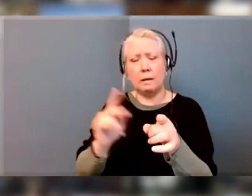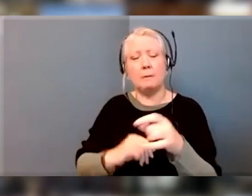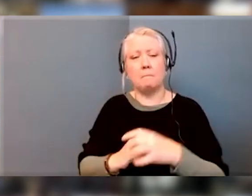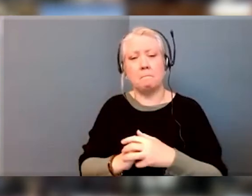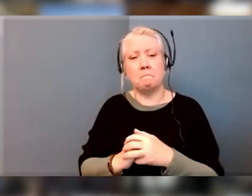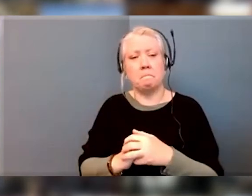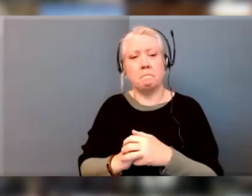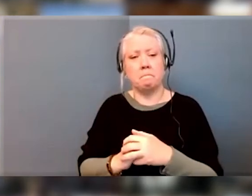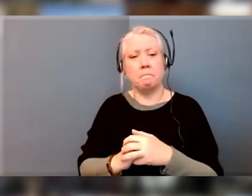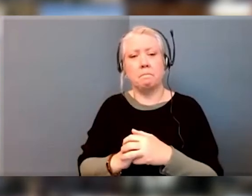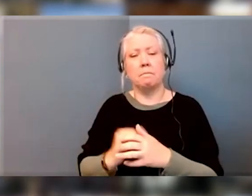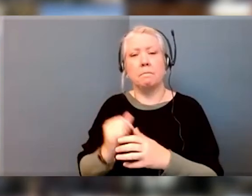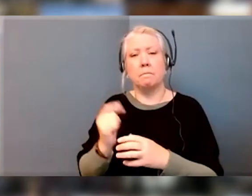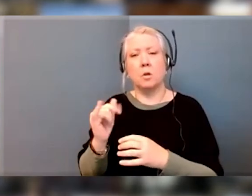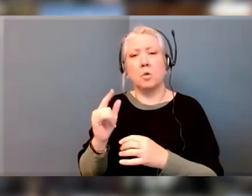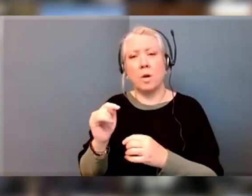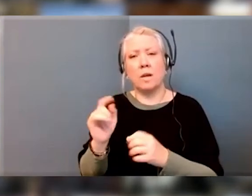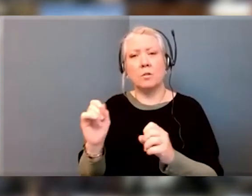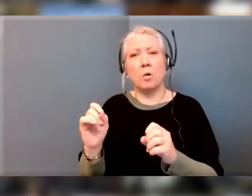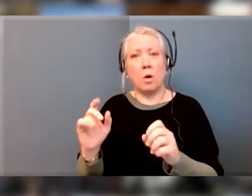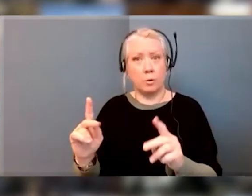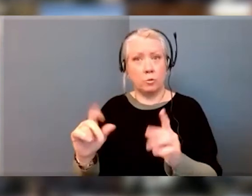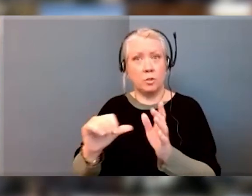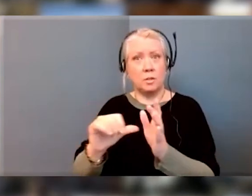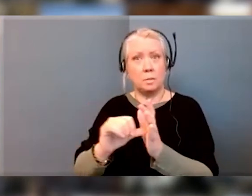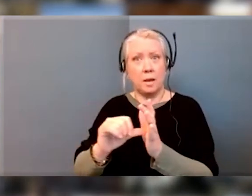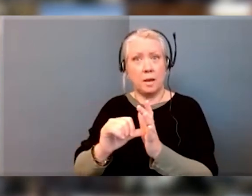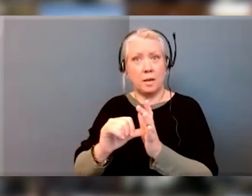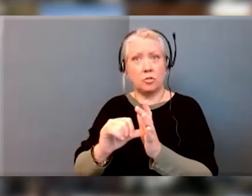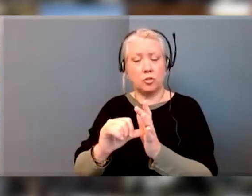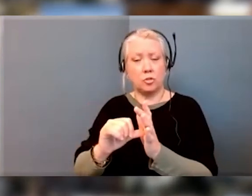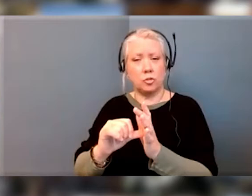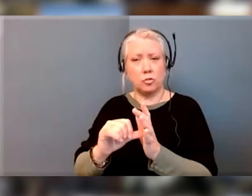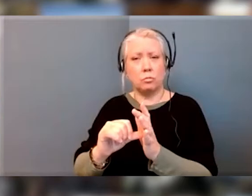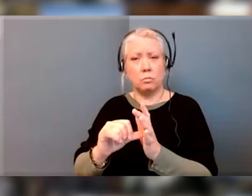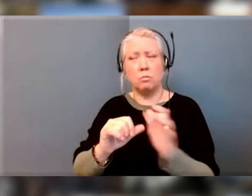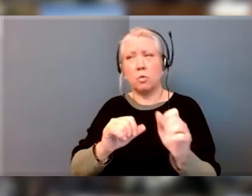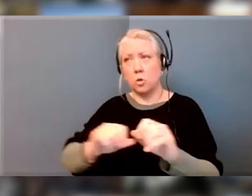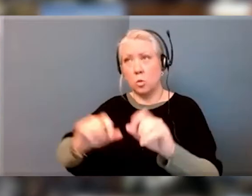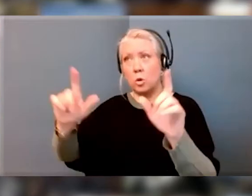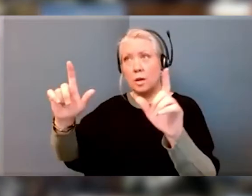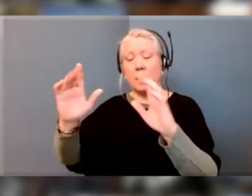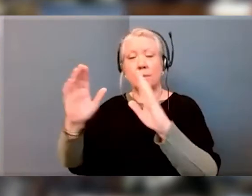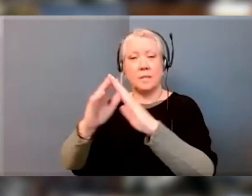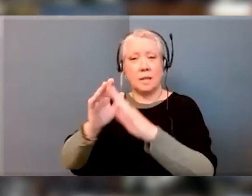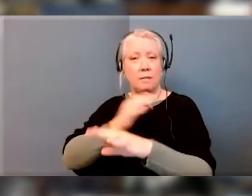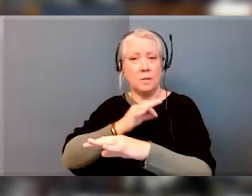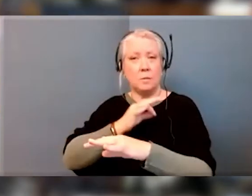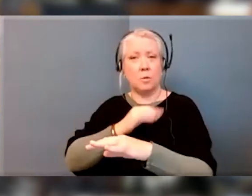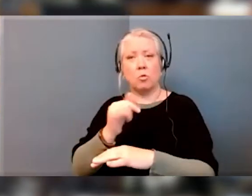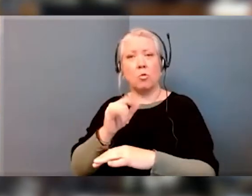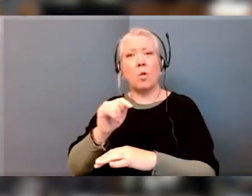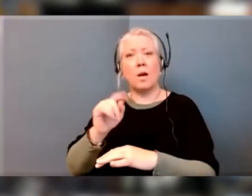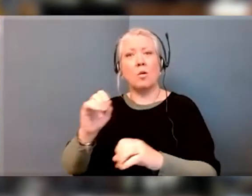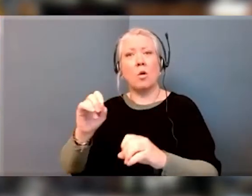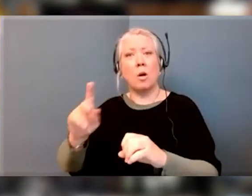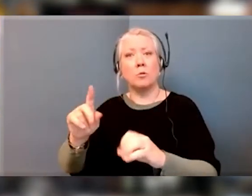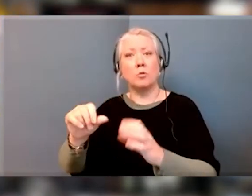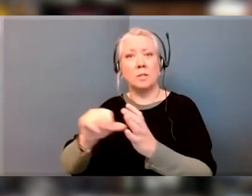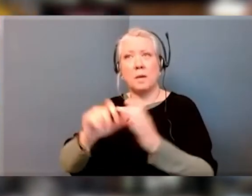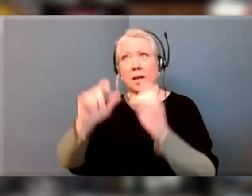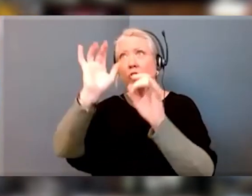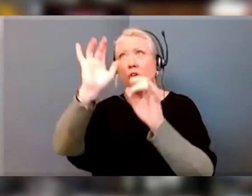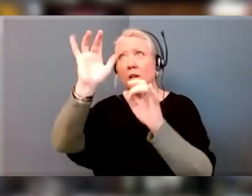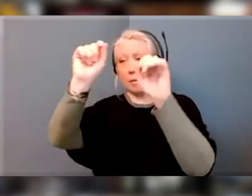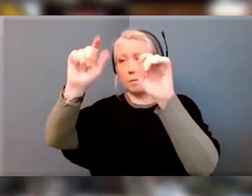the grant opportunities page on our webpage. On there, you'll find a link for a Google